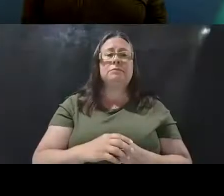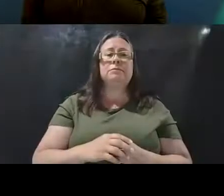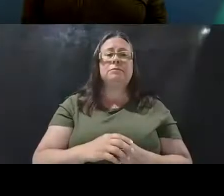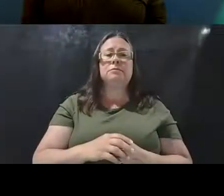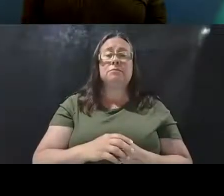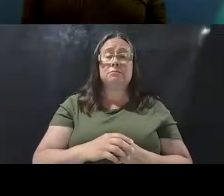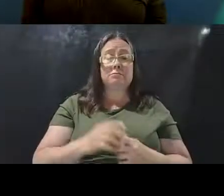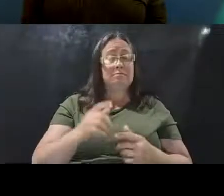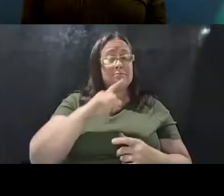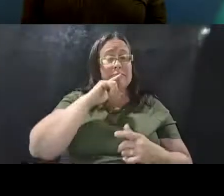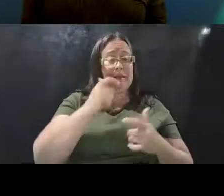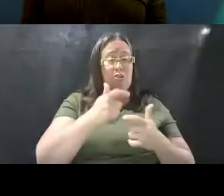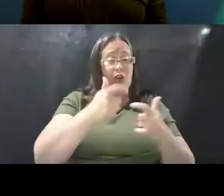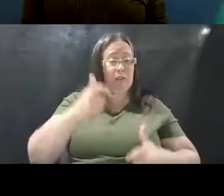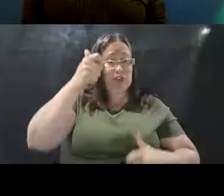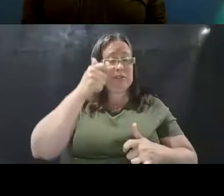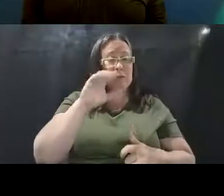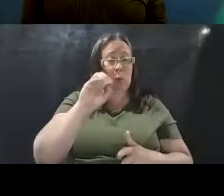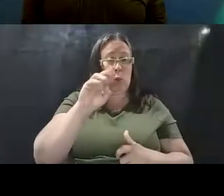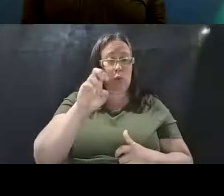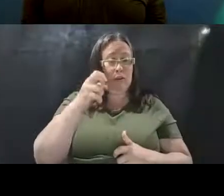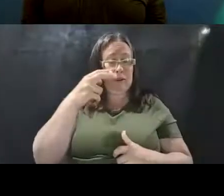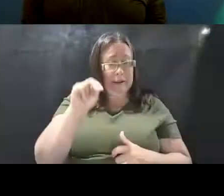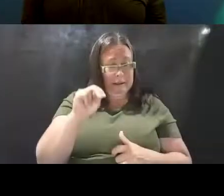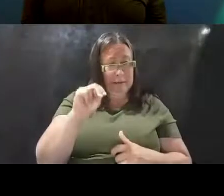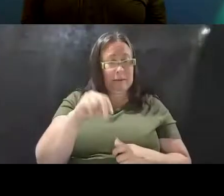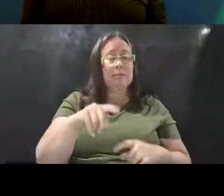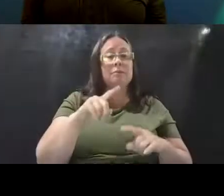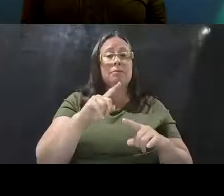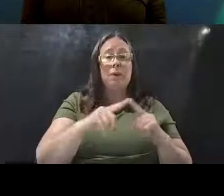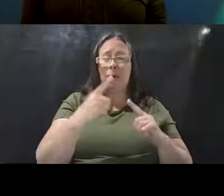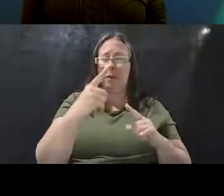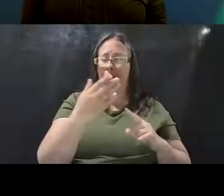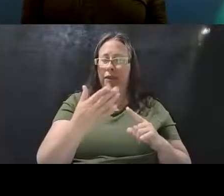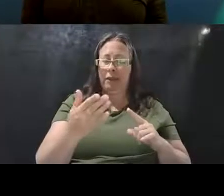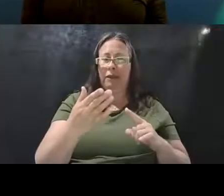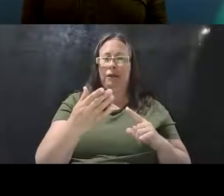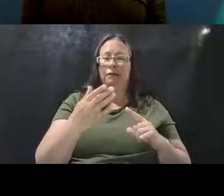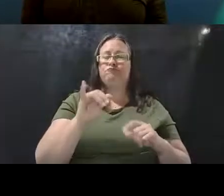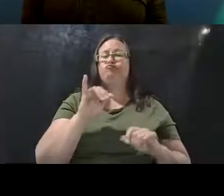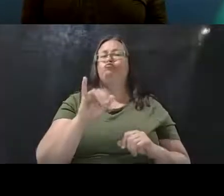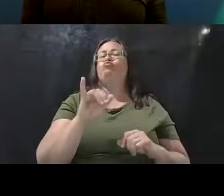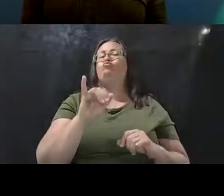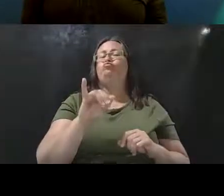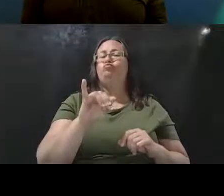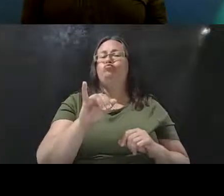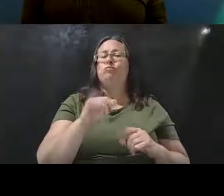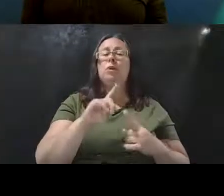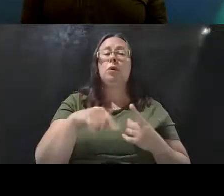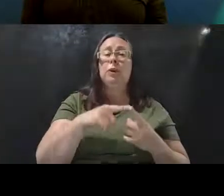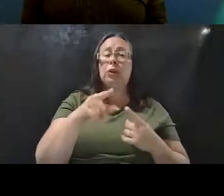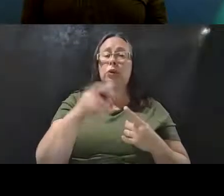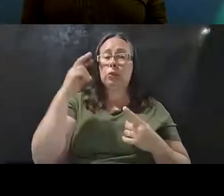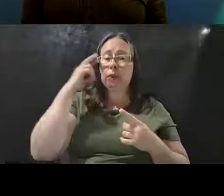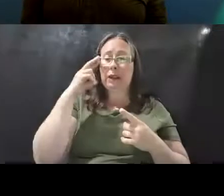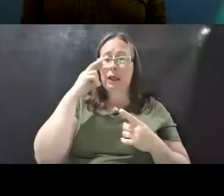It's the largest organ. But one of the sobering things is when you realize